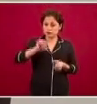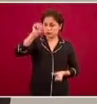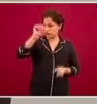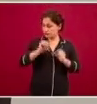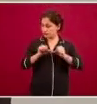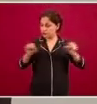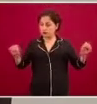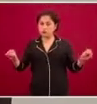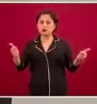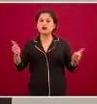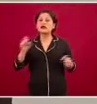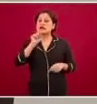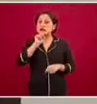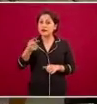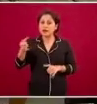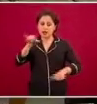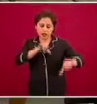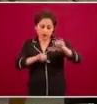and depending on the